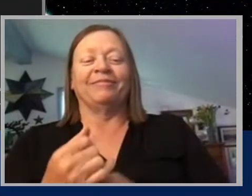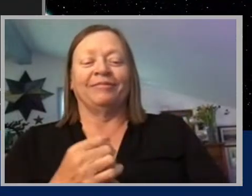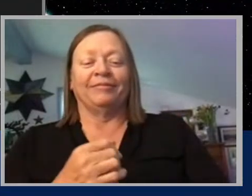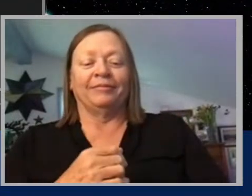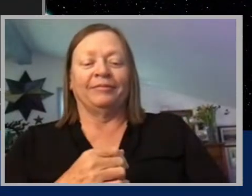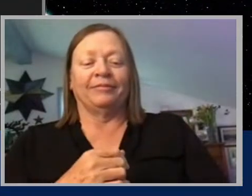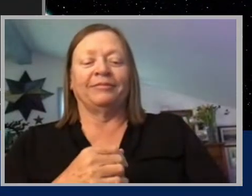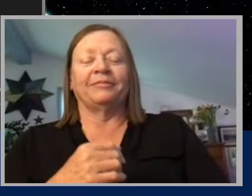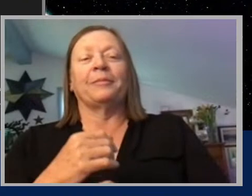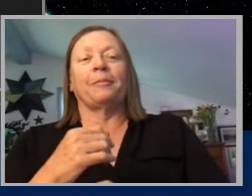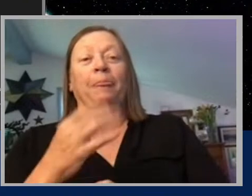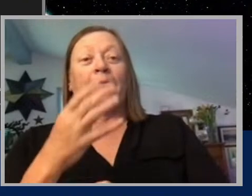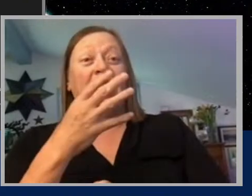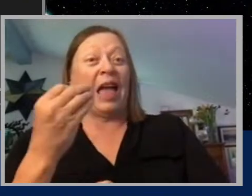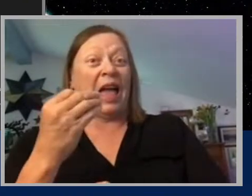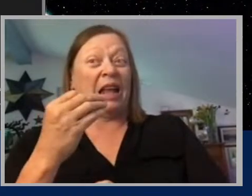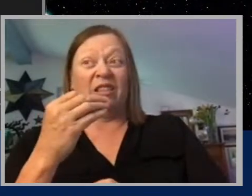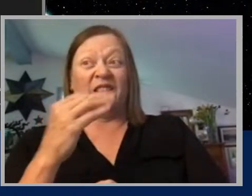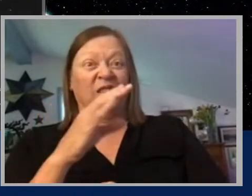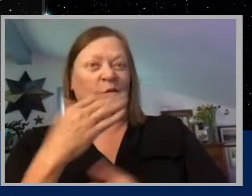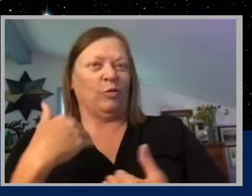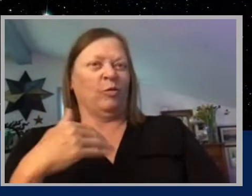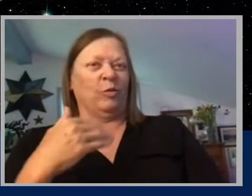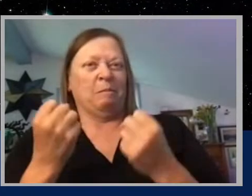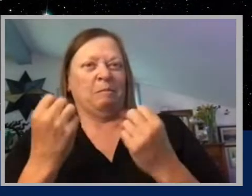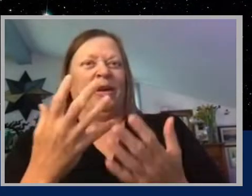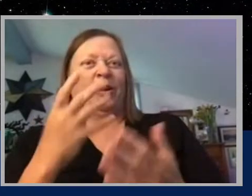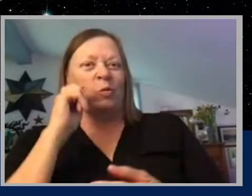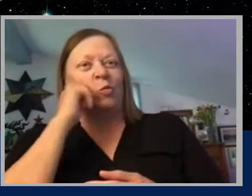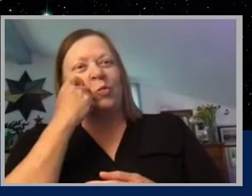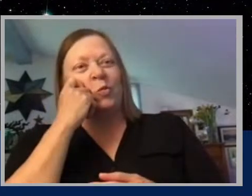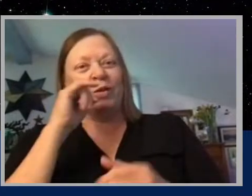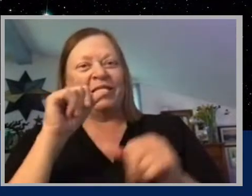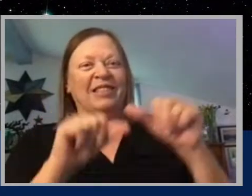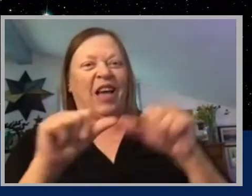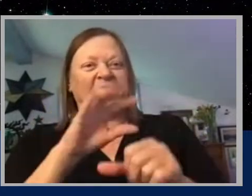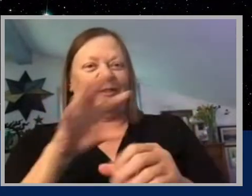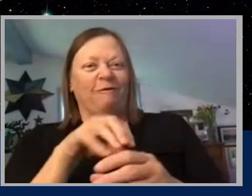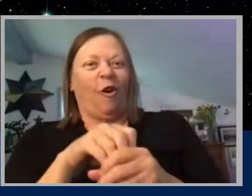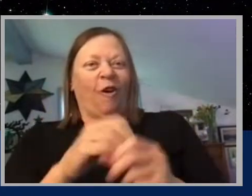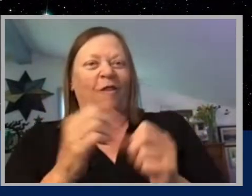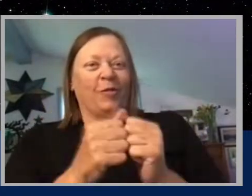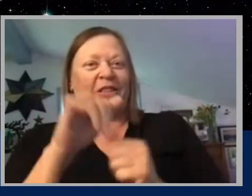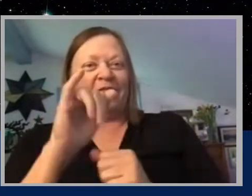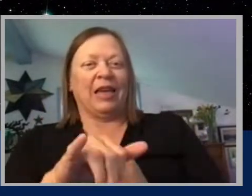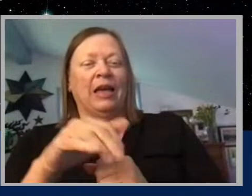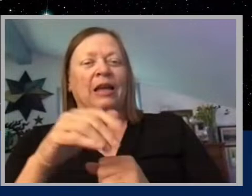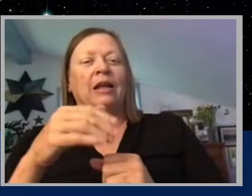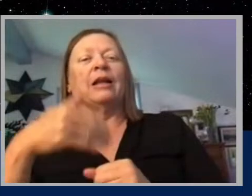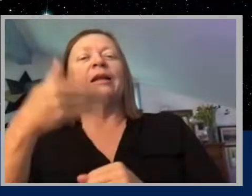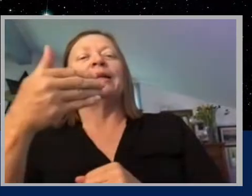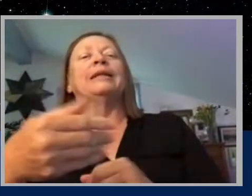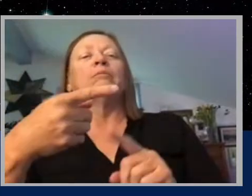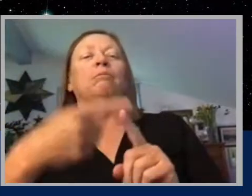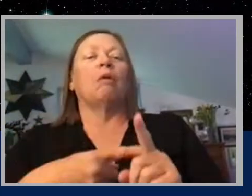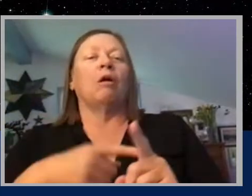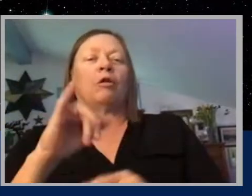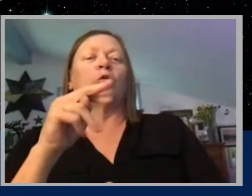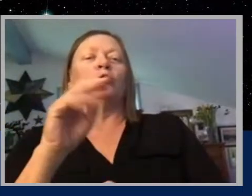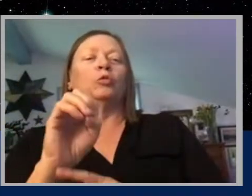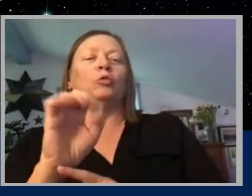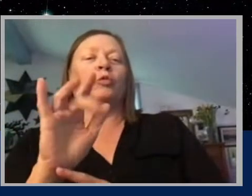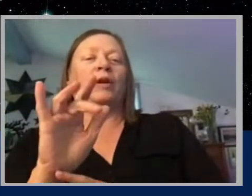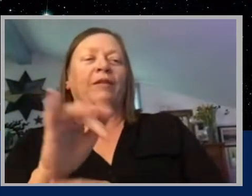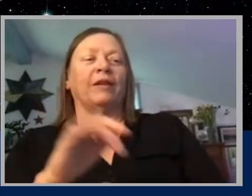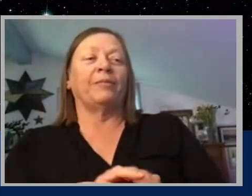all of the cool science that goes behind it. So tune in next month, Sunday, June 25th for that. Also, quick plug once again,